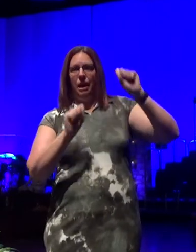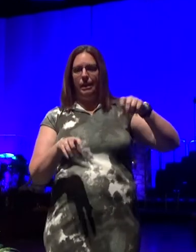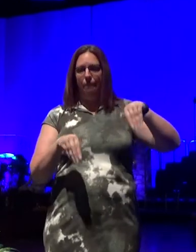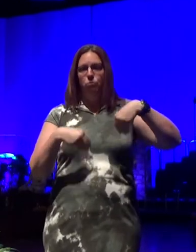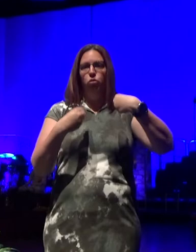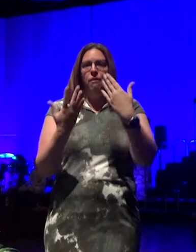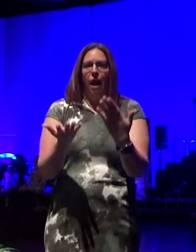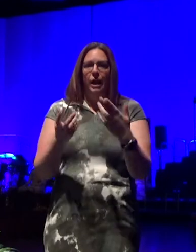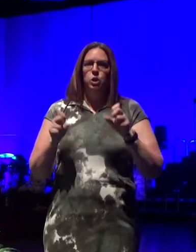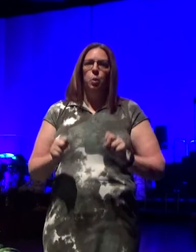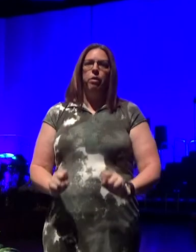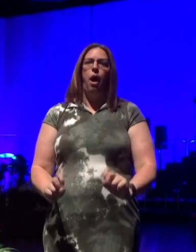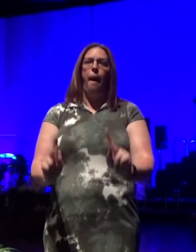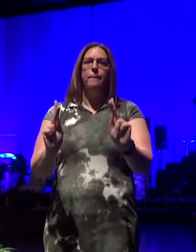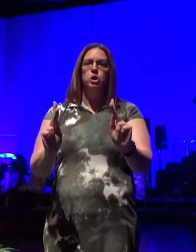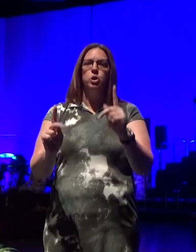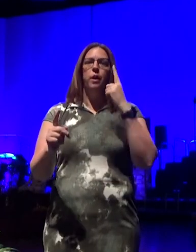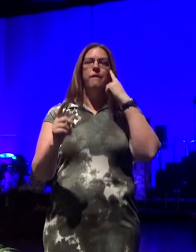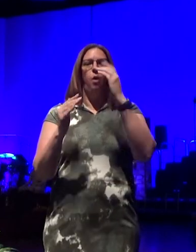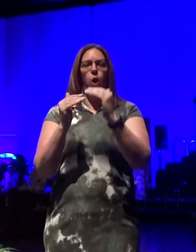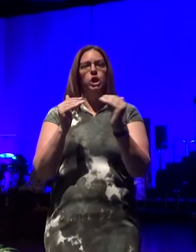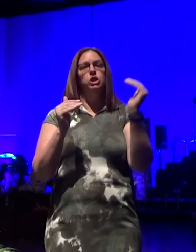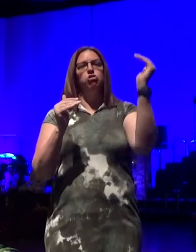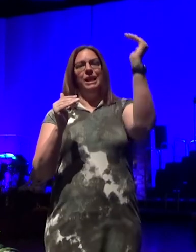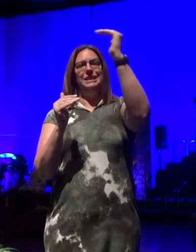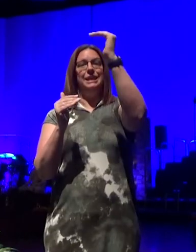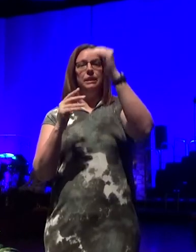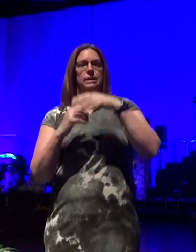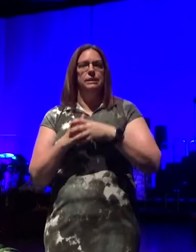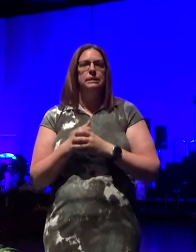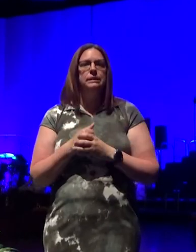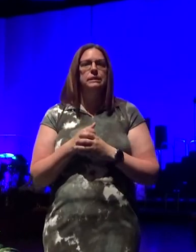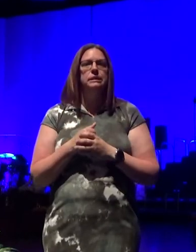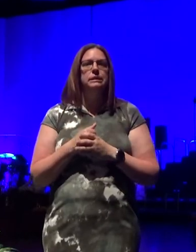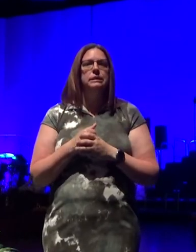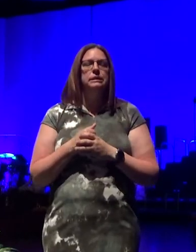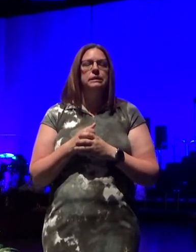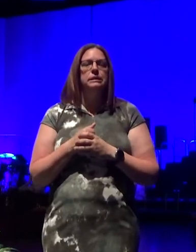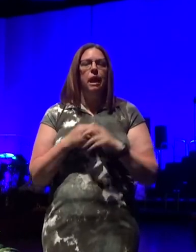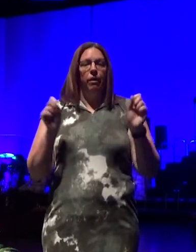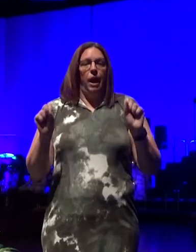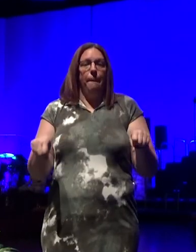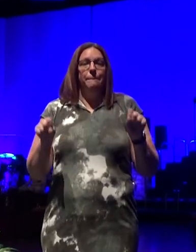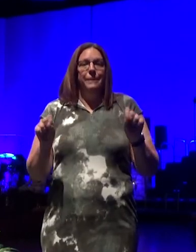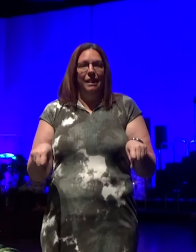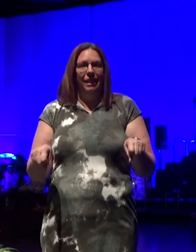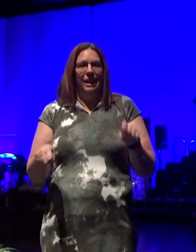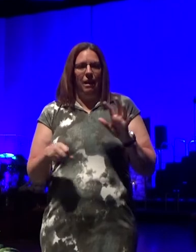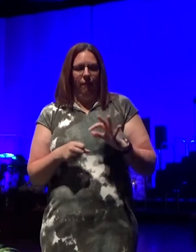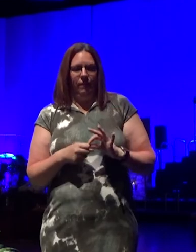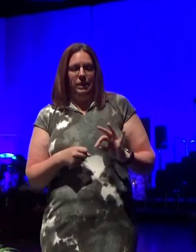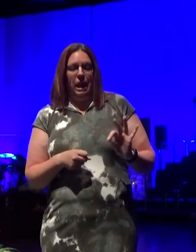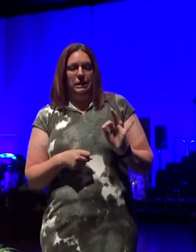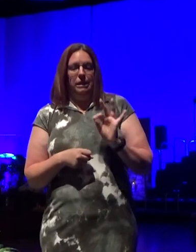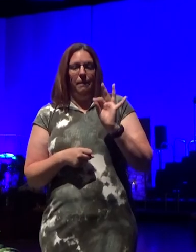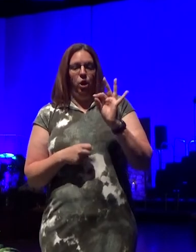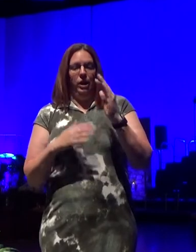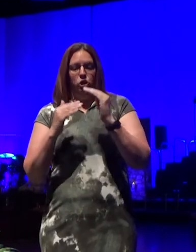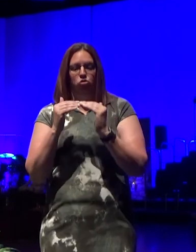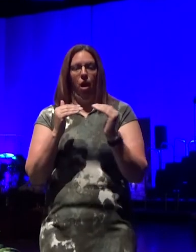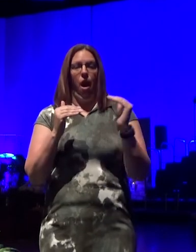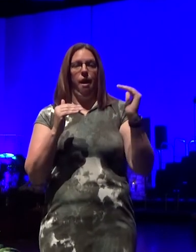opportunity for transcendence, the ability of the human spirit to rise above